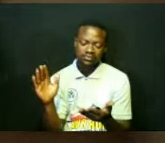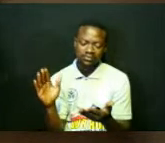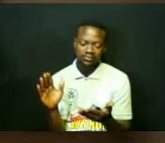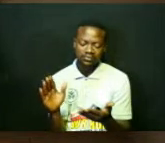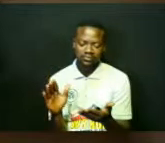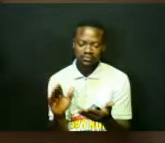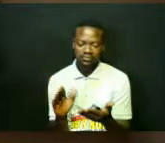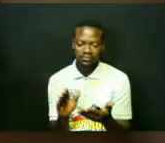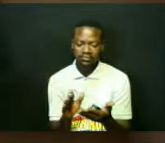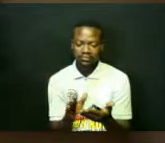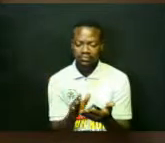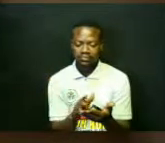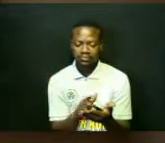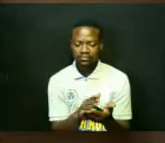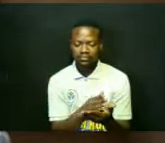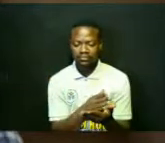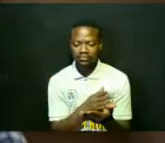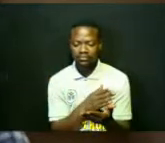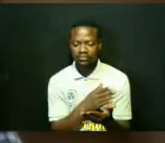And do the